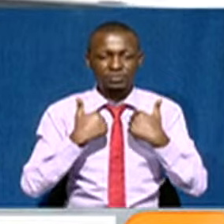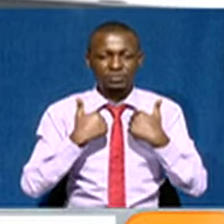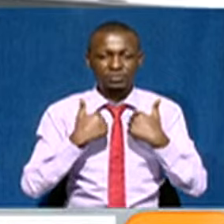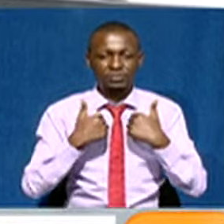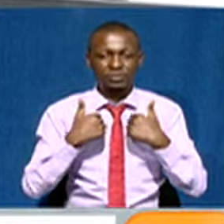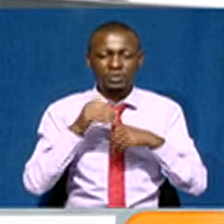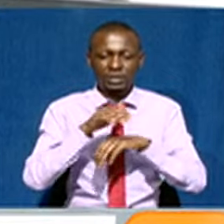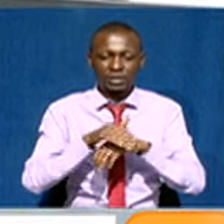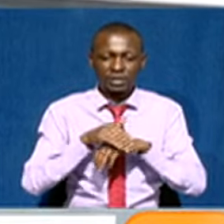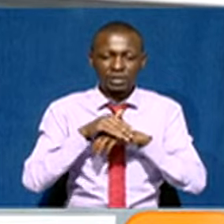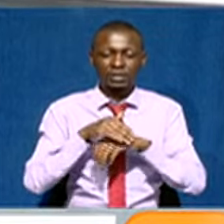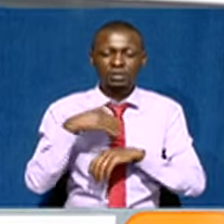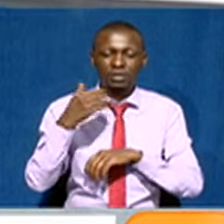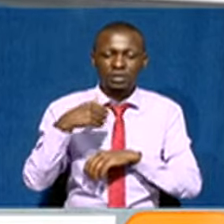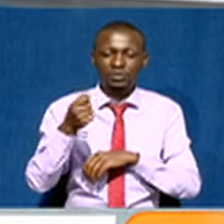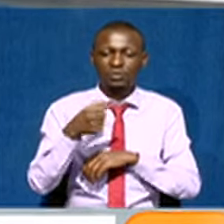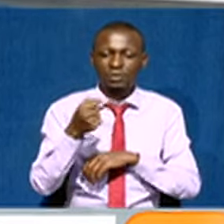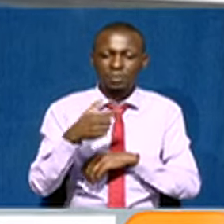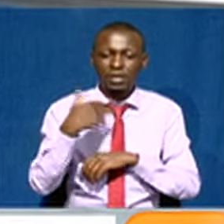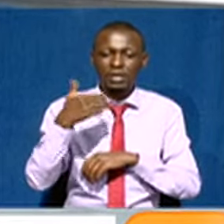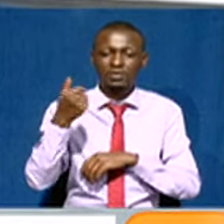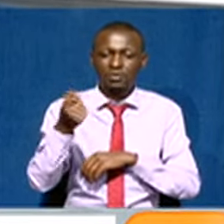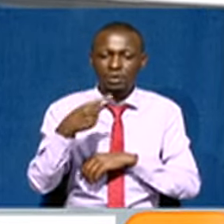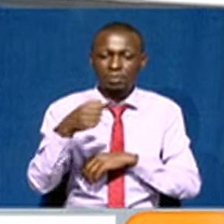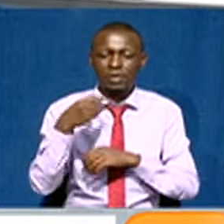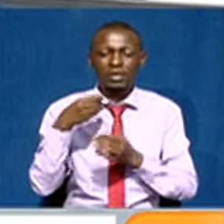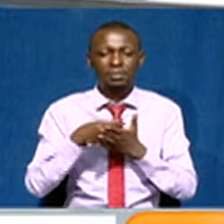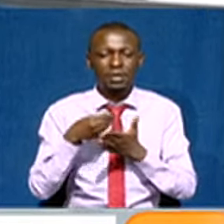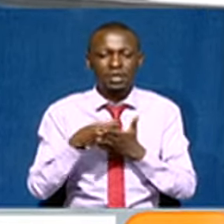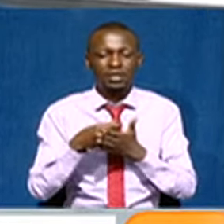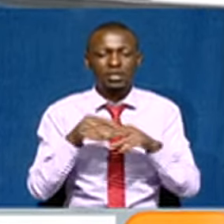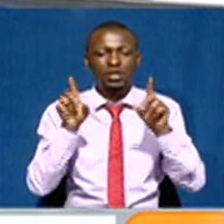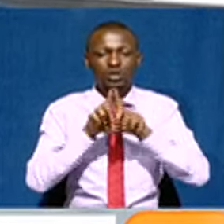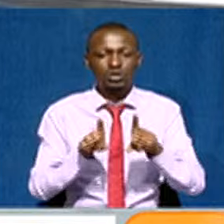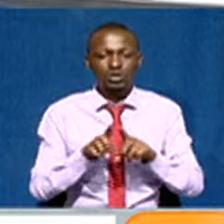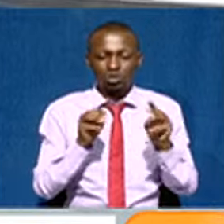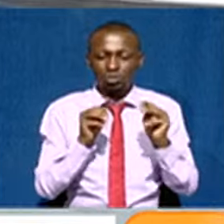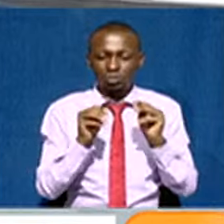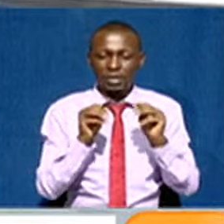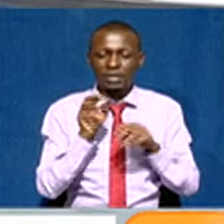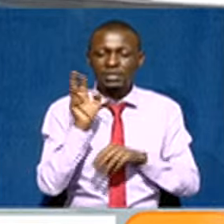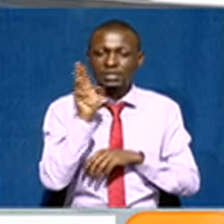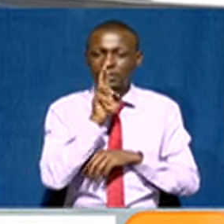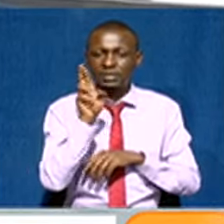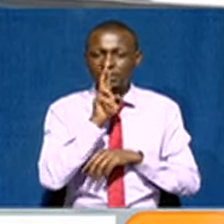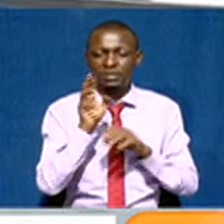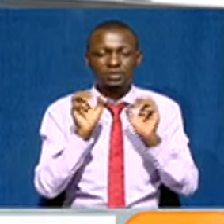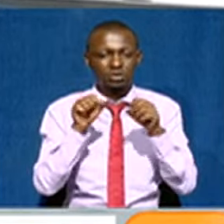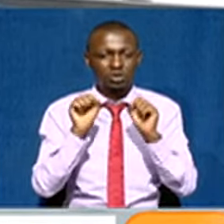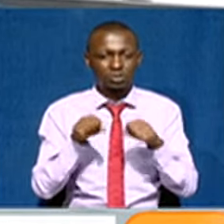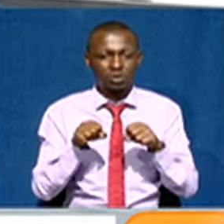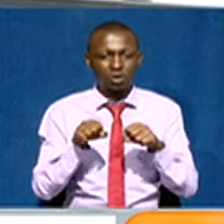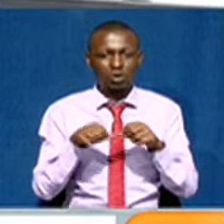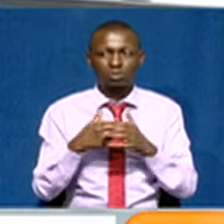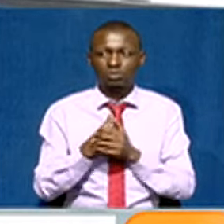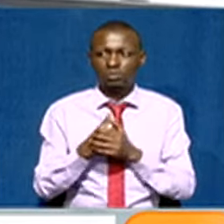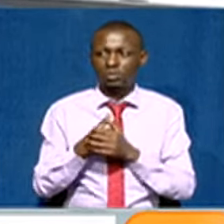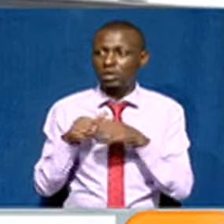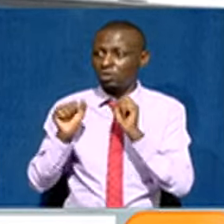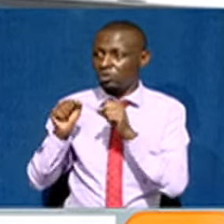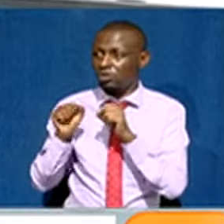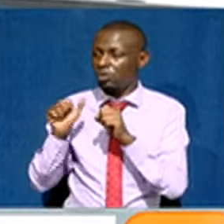monthly inflows. And of course, in terms of the risk, we can also manage in terms of the credit. So it's now open to?